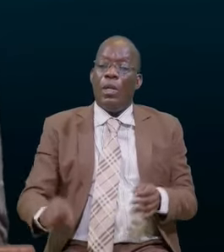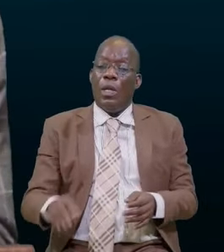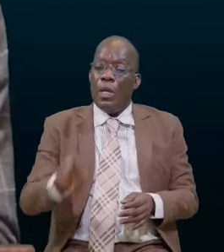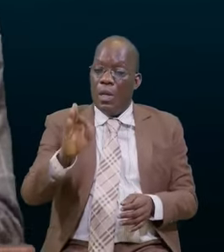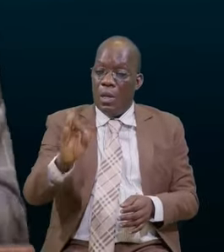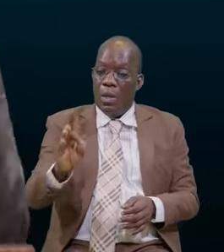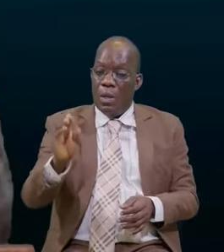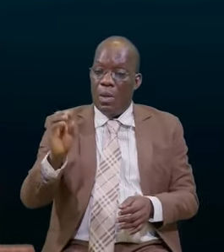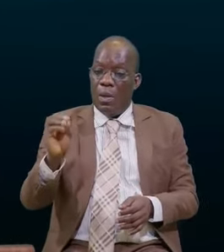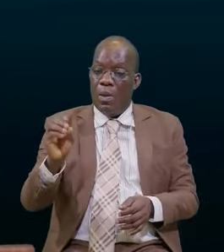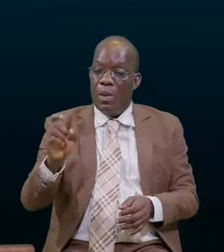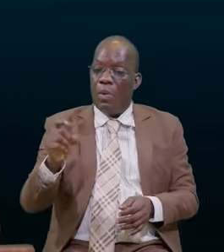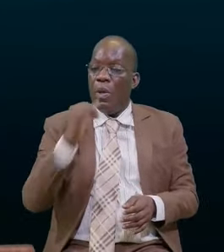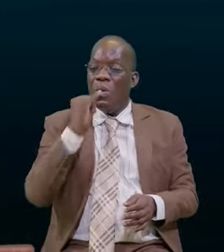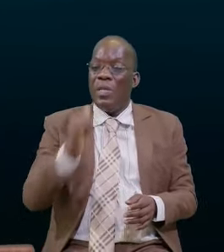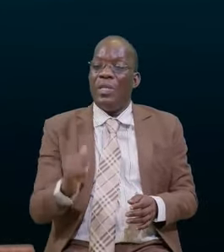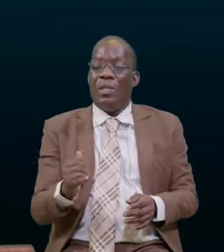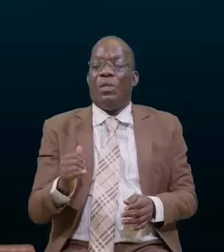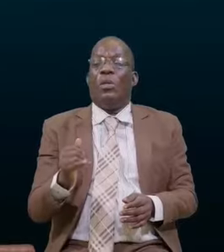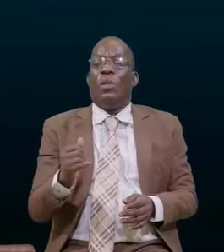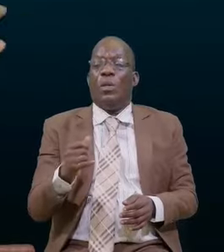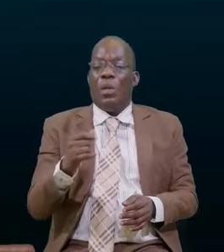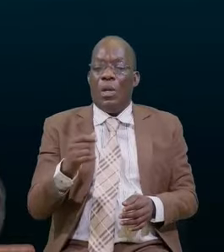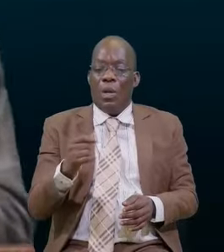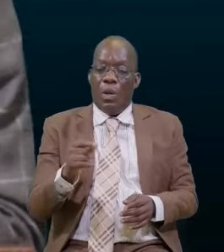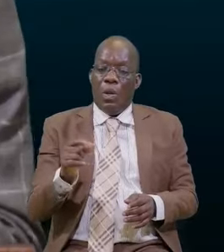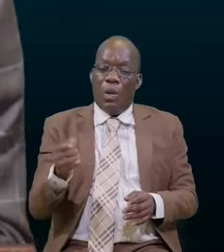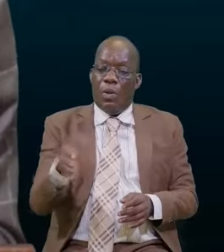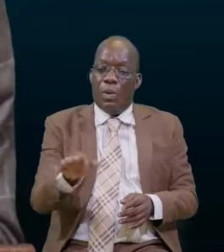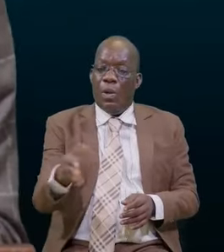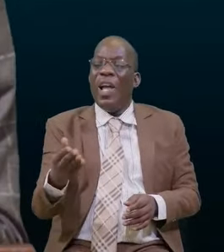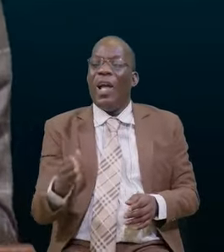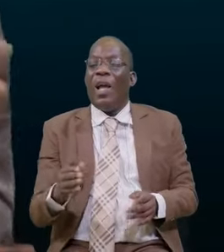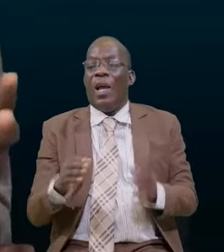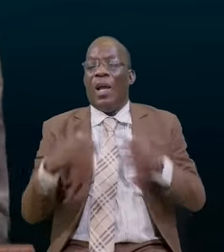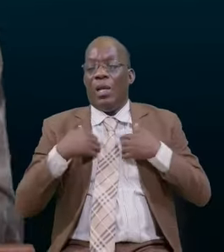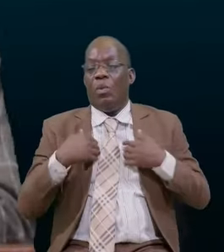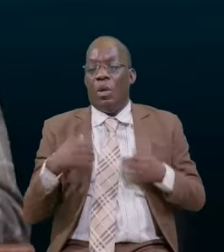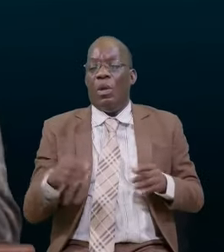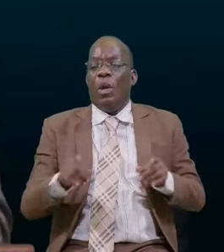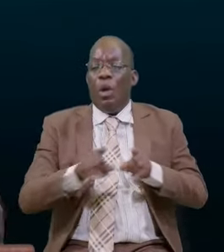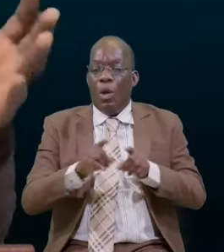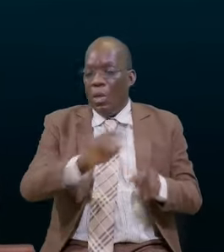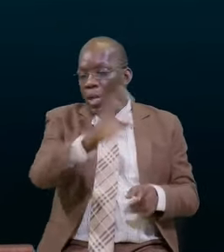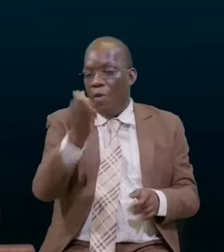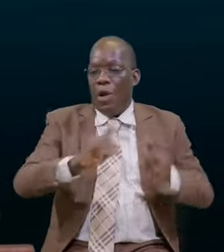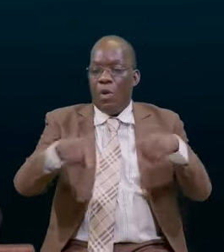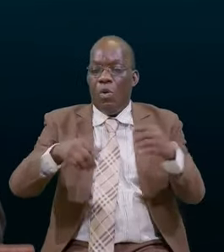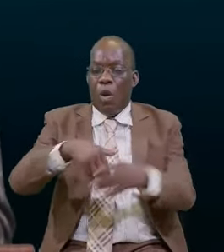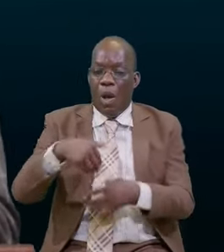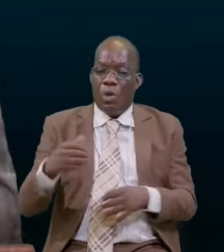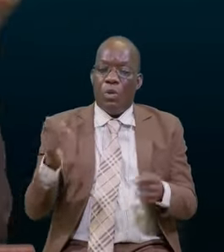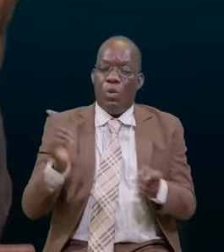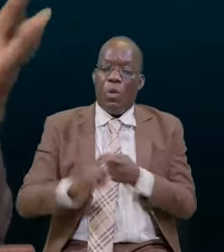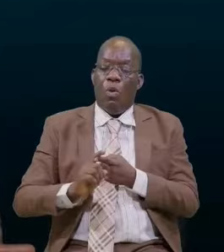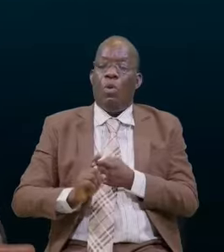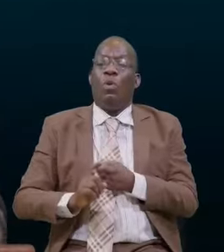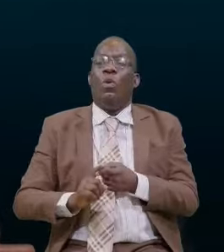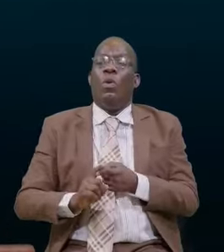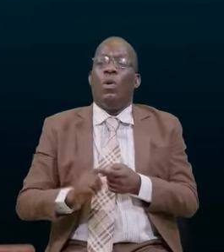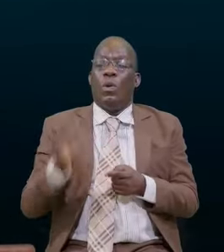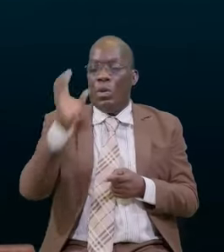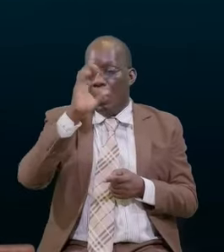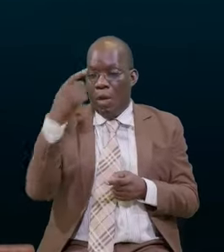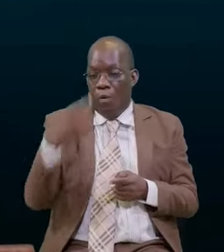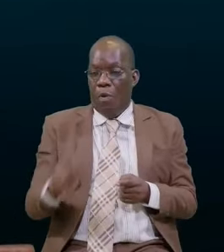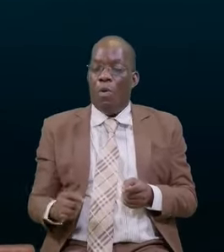food but is always in the company of 40 or 50 other foxes together they do not go